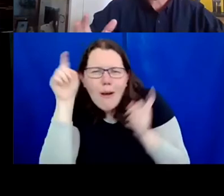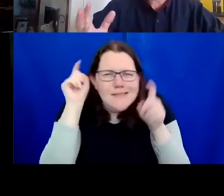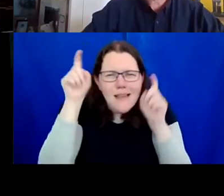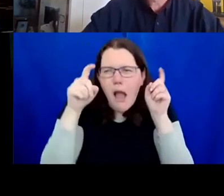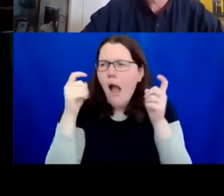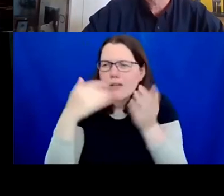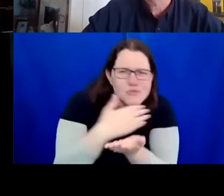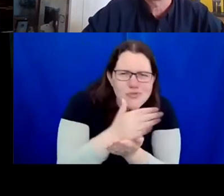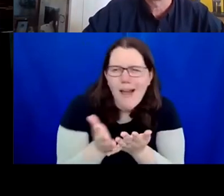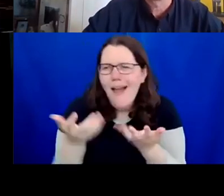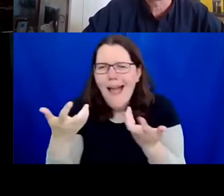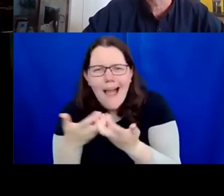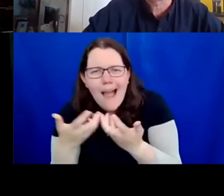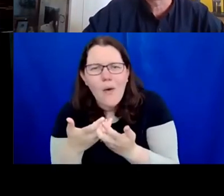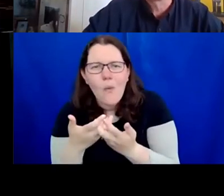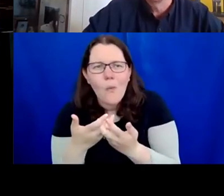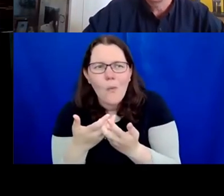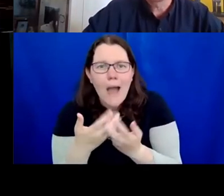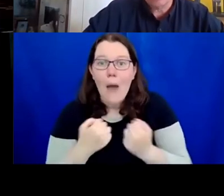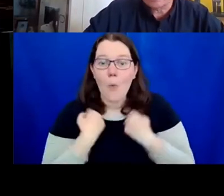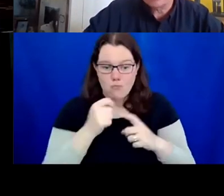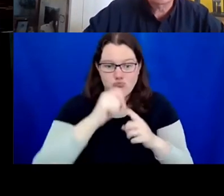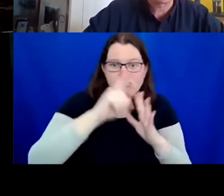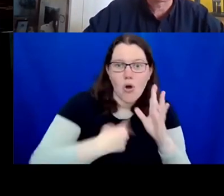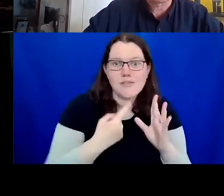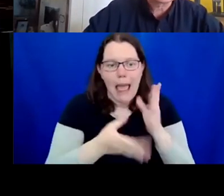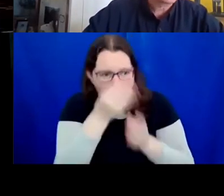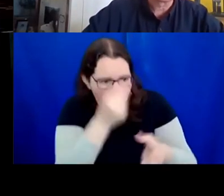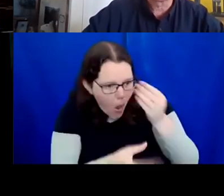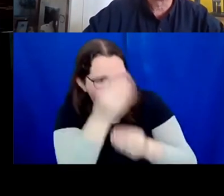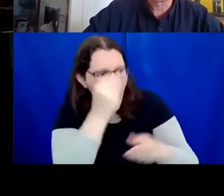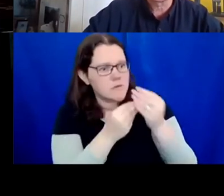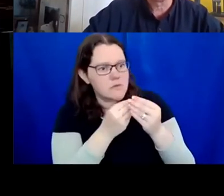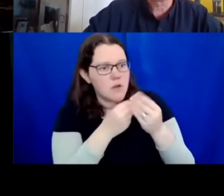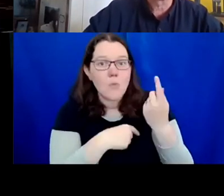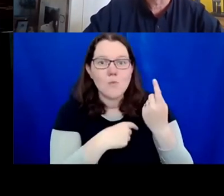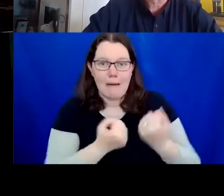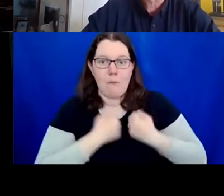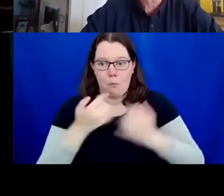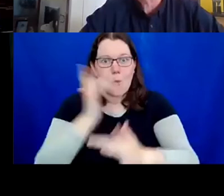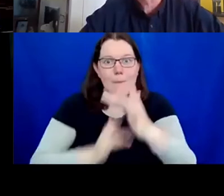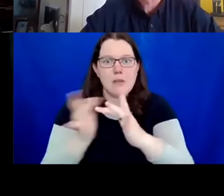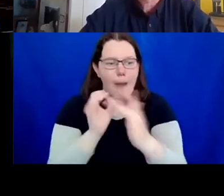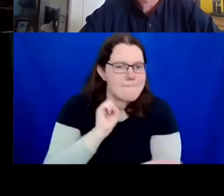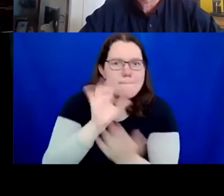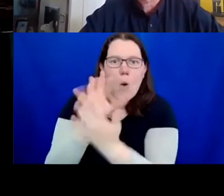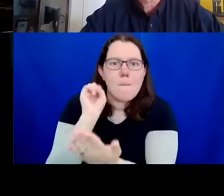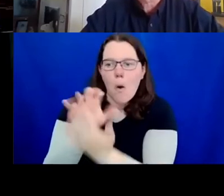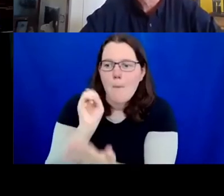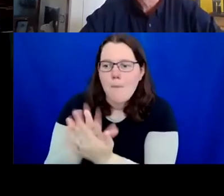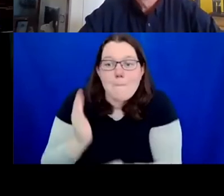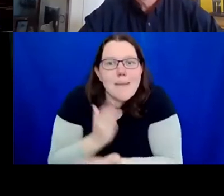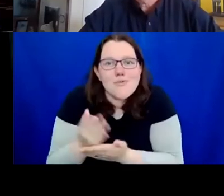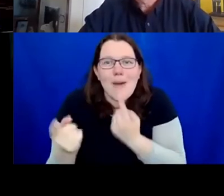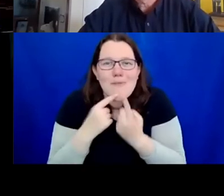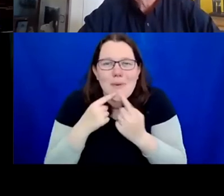learning, distilled learning from all of our projects, open access on our website. We try and share them as widely as possible. And I think that kind